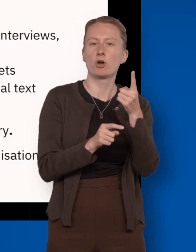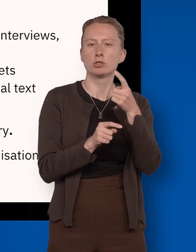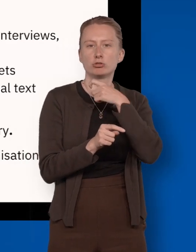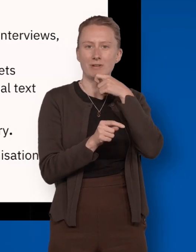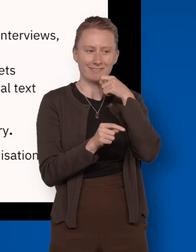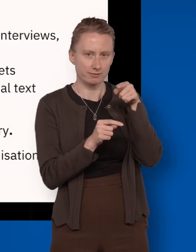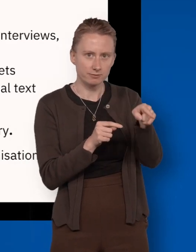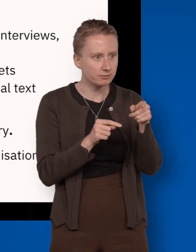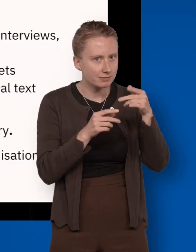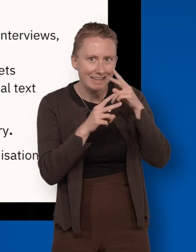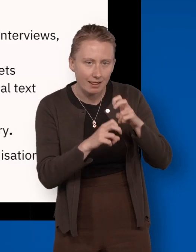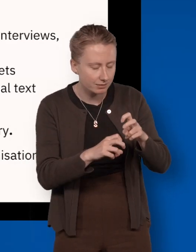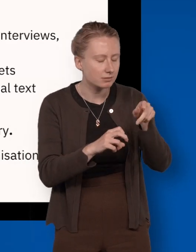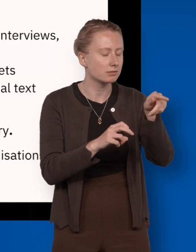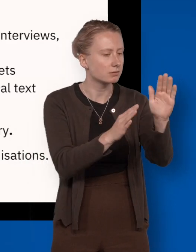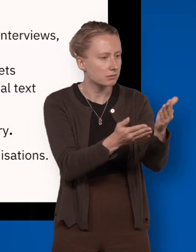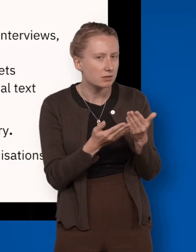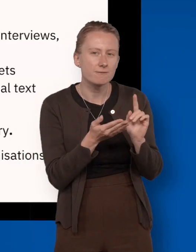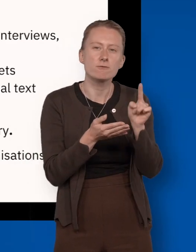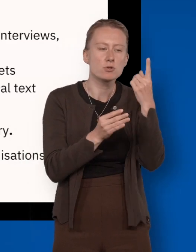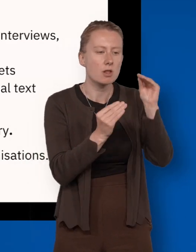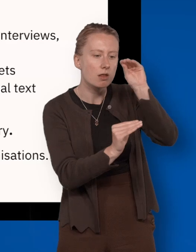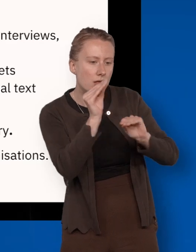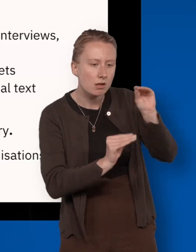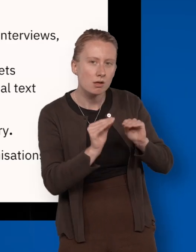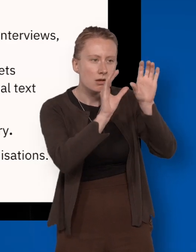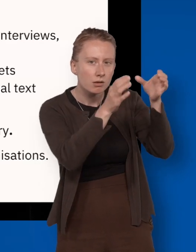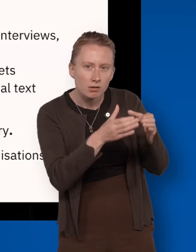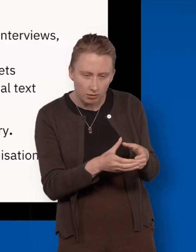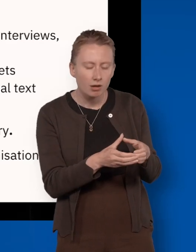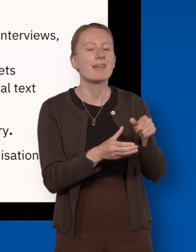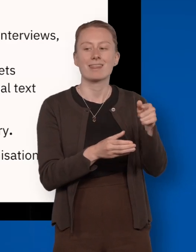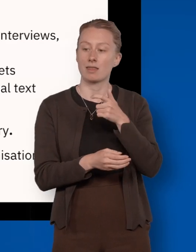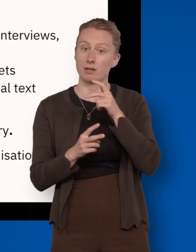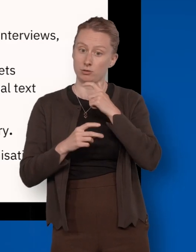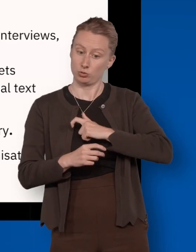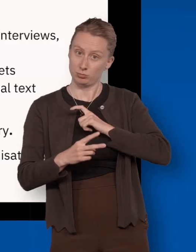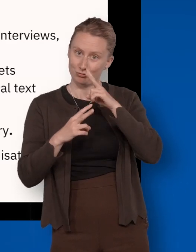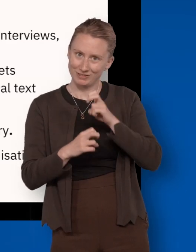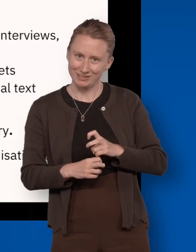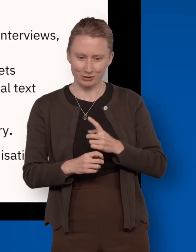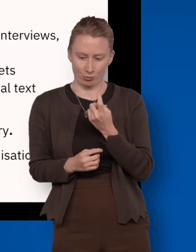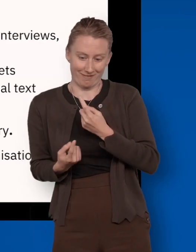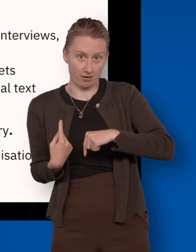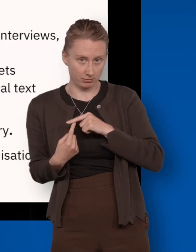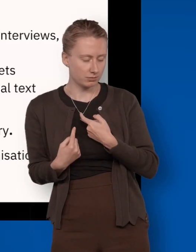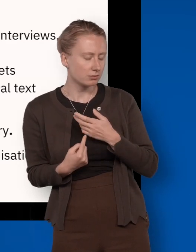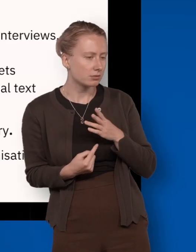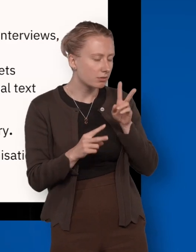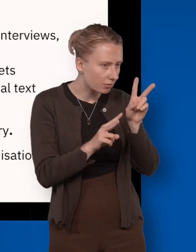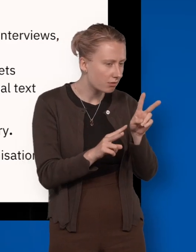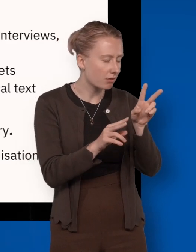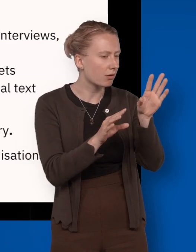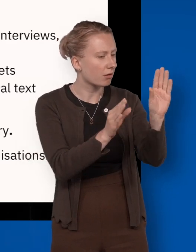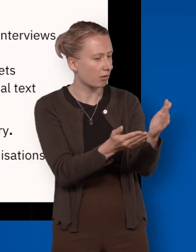first reorganization of the survey responses, and then a human researcher, that being one of us, will look at the survey responses,